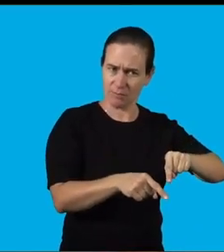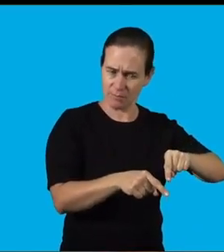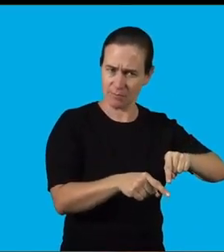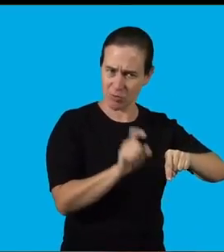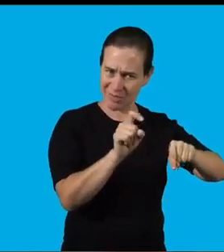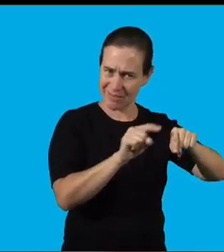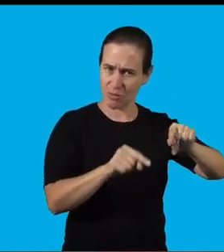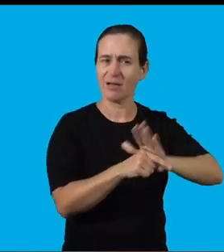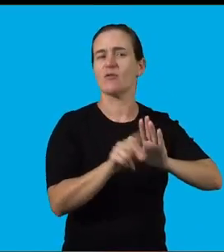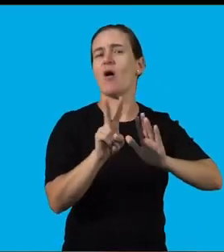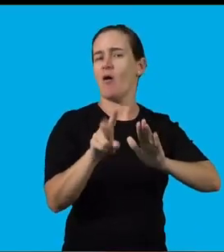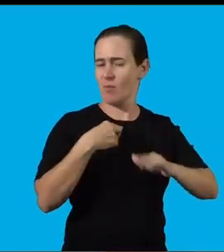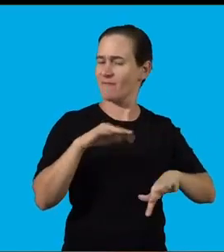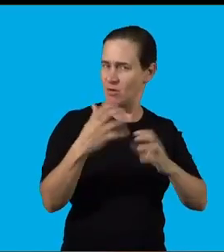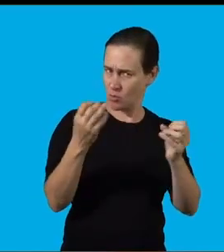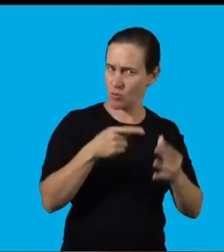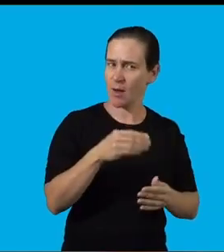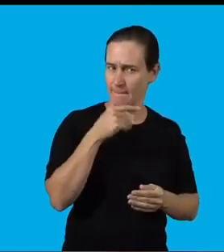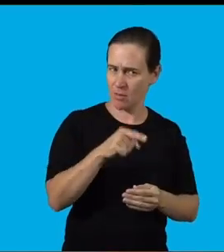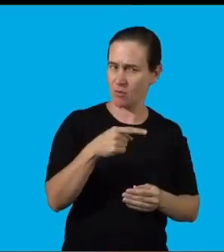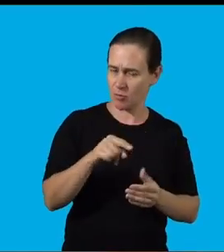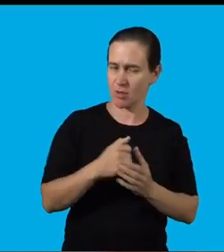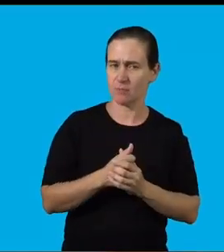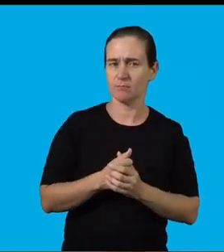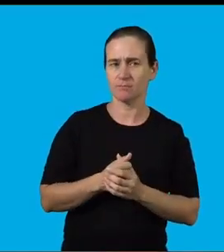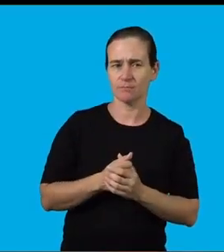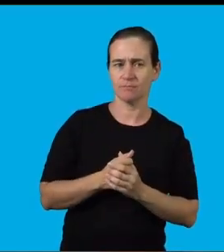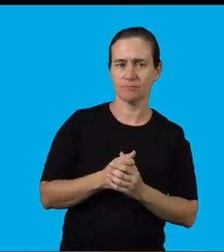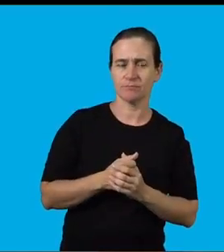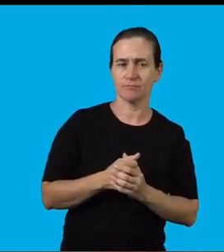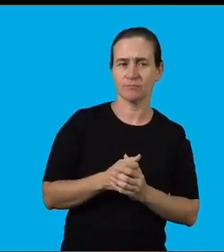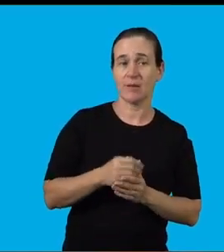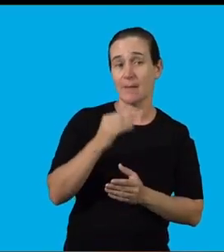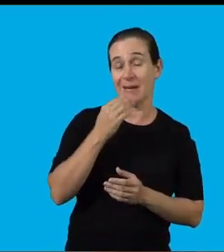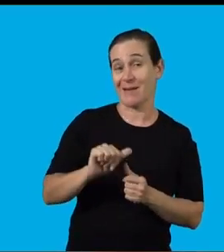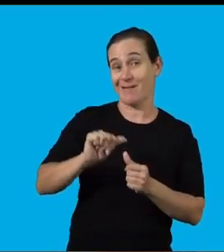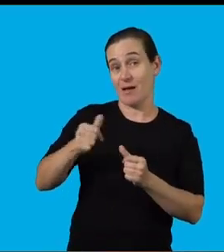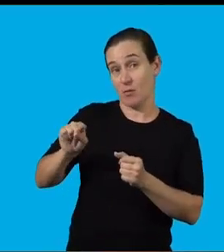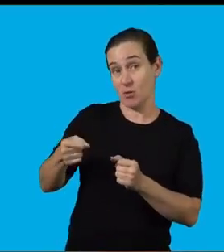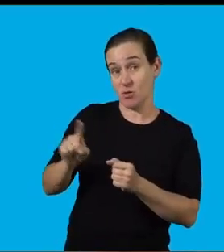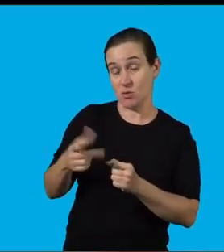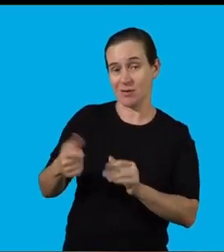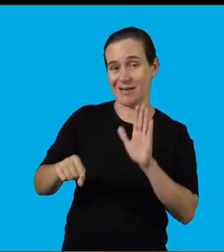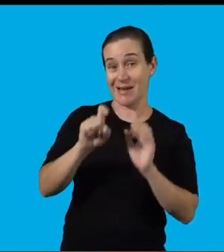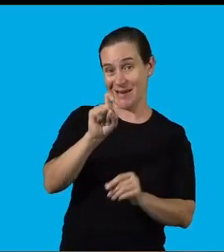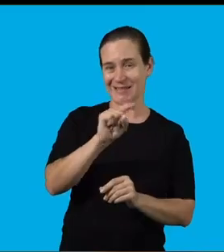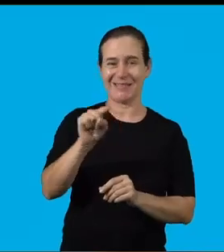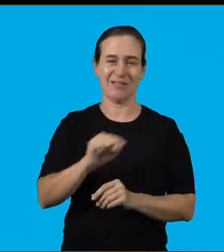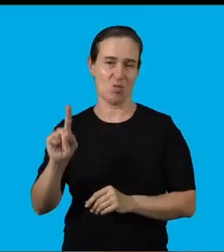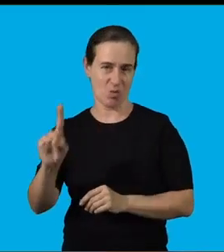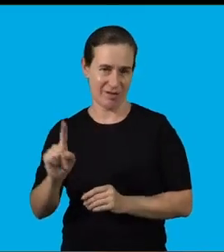equal to -2, and that's already been determined. So therefore, that one is fine, and the x is equal to